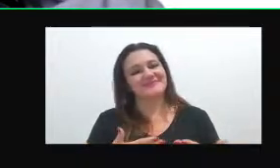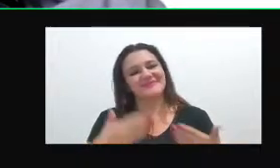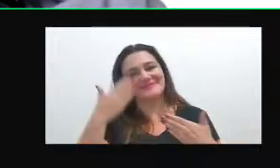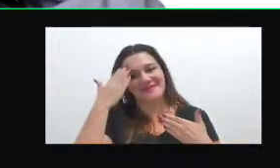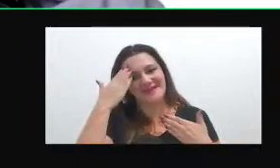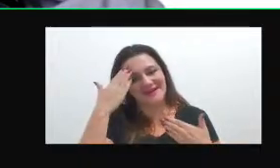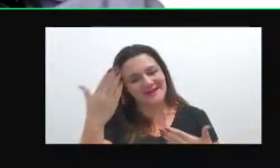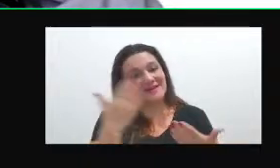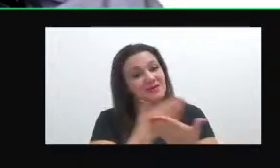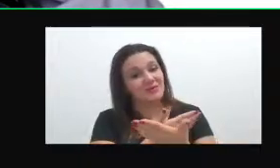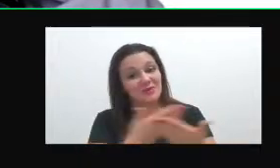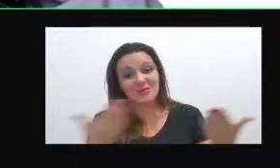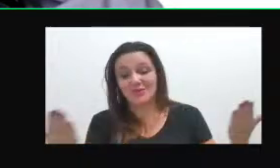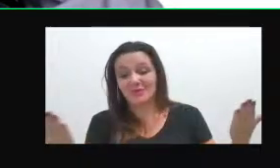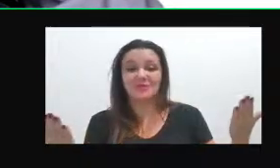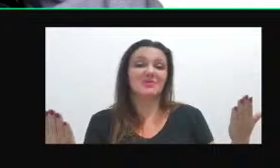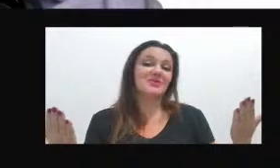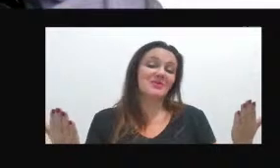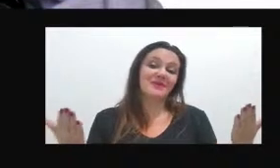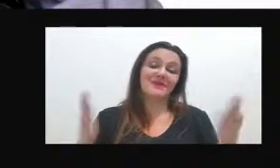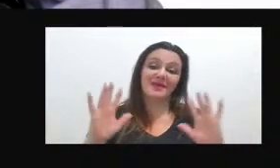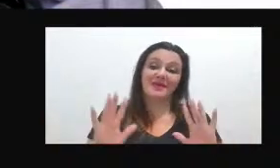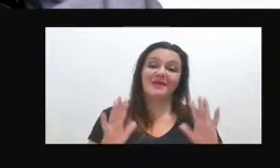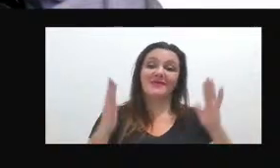to everybody listening in.